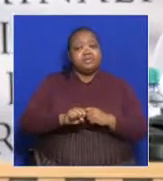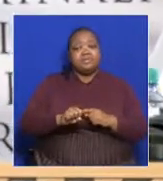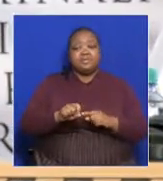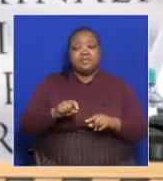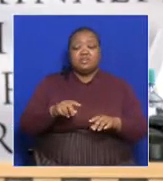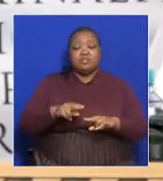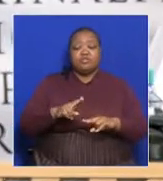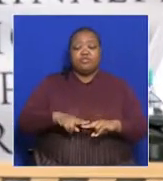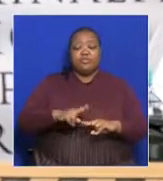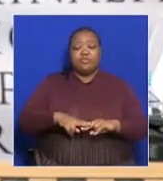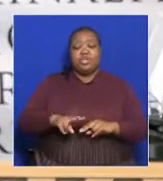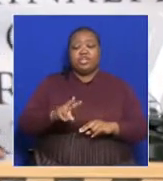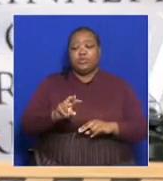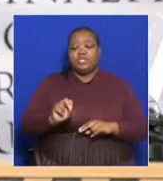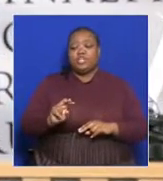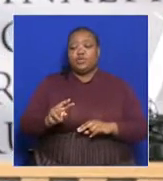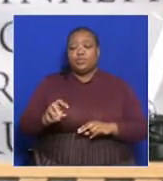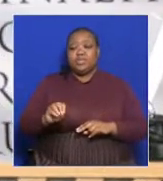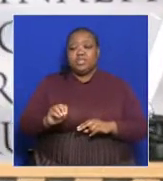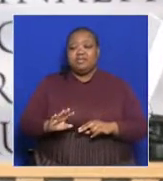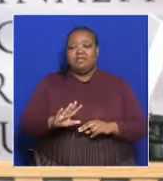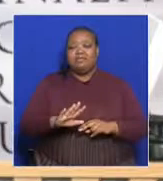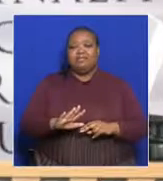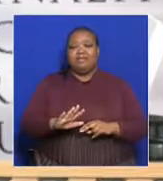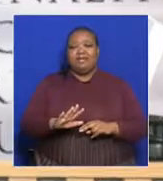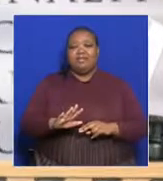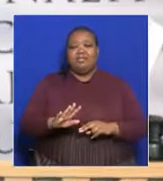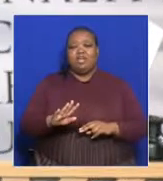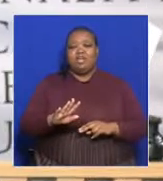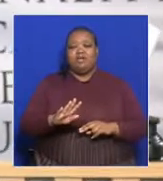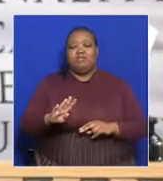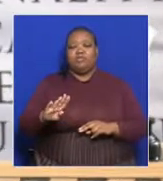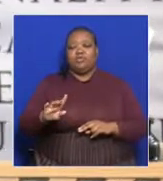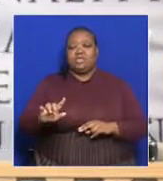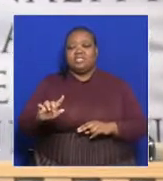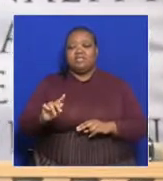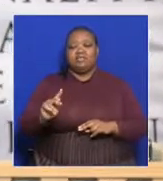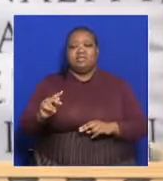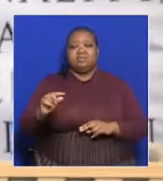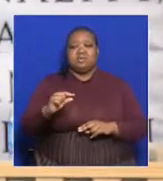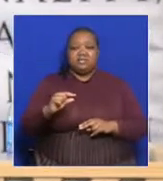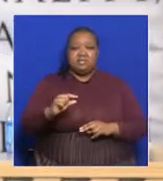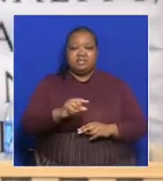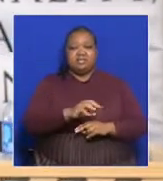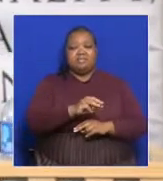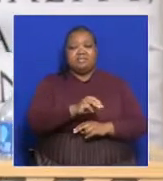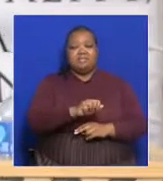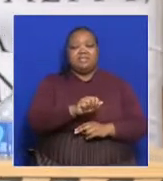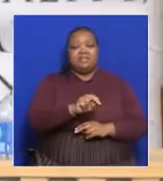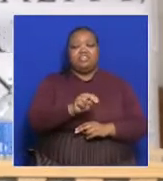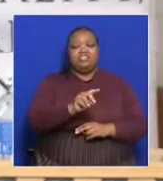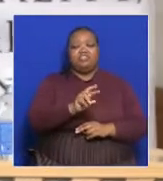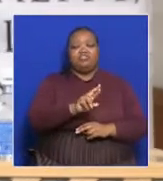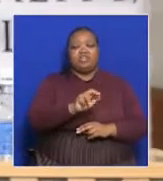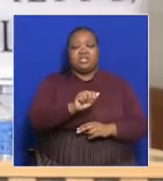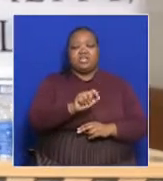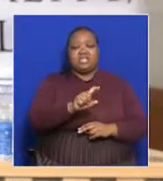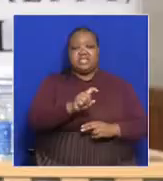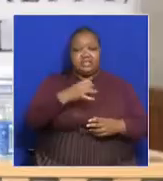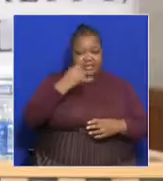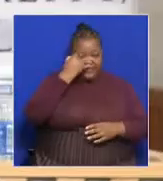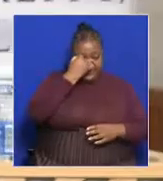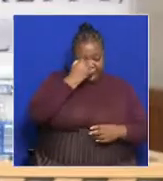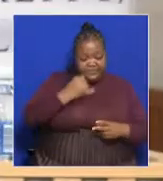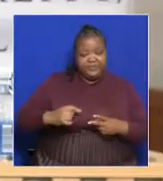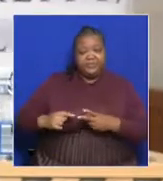is the 547 kilograms of Mandrax, and your September 2020 reference